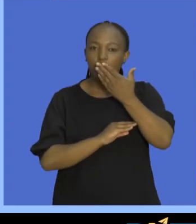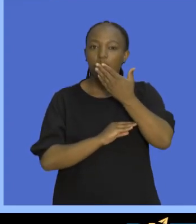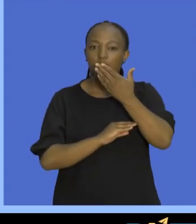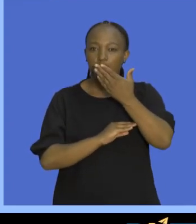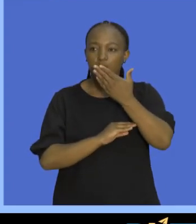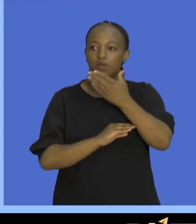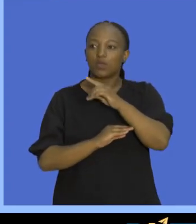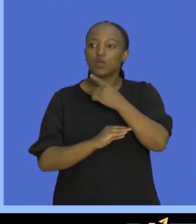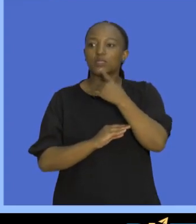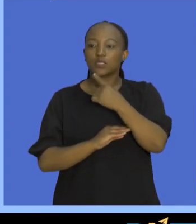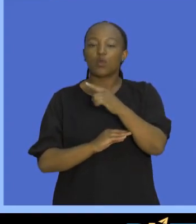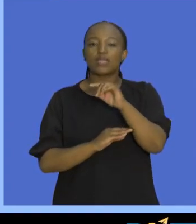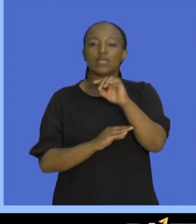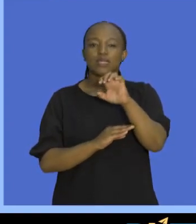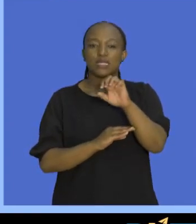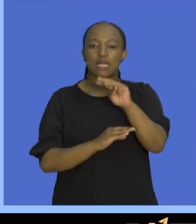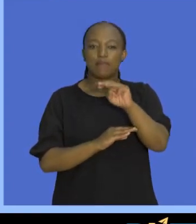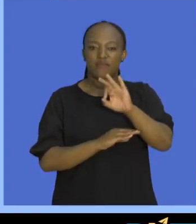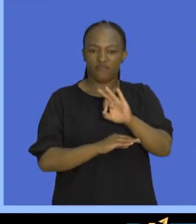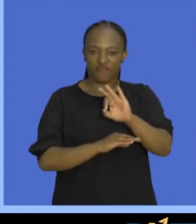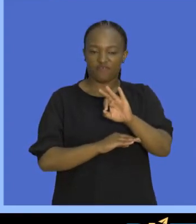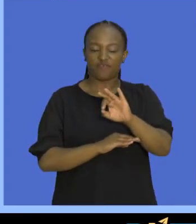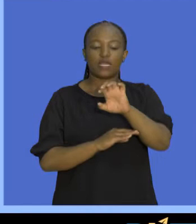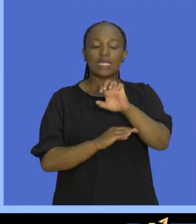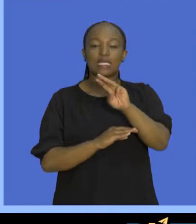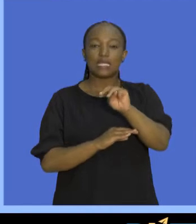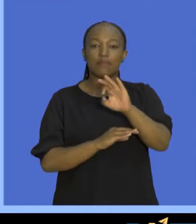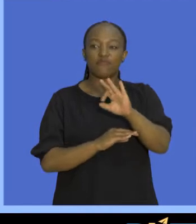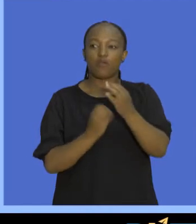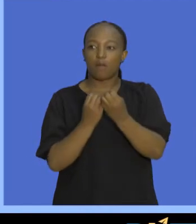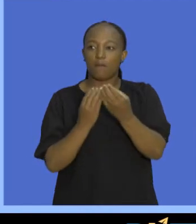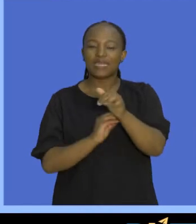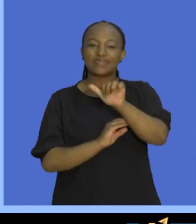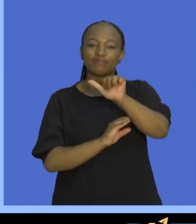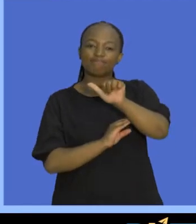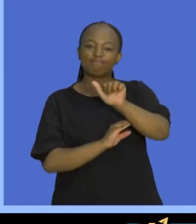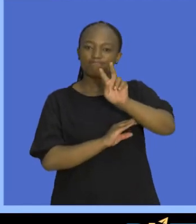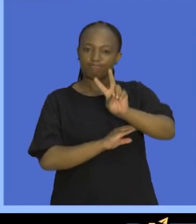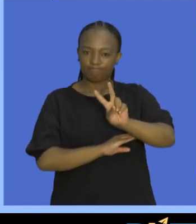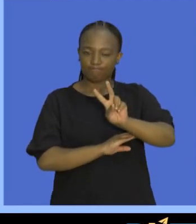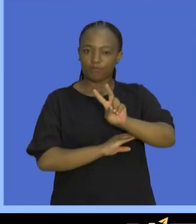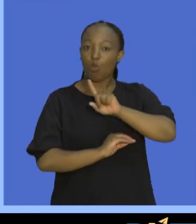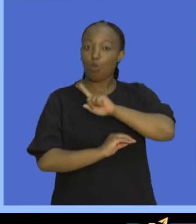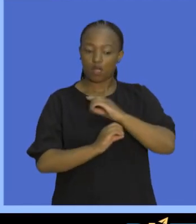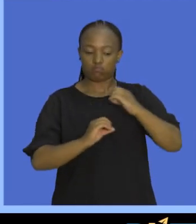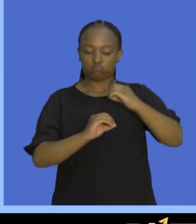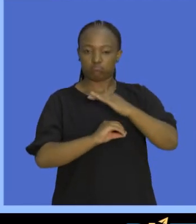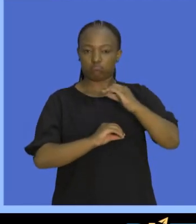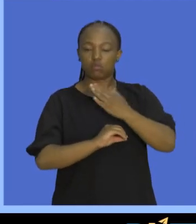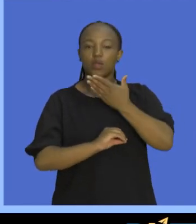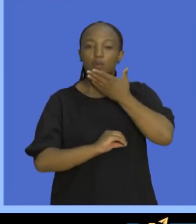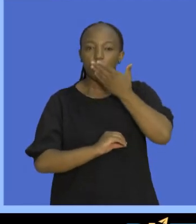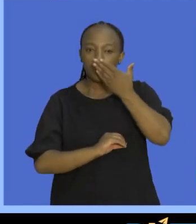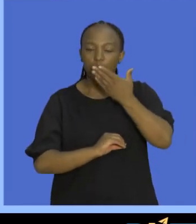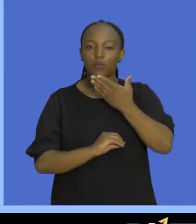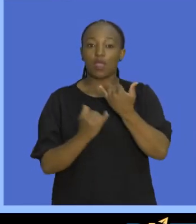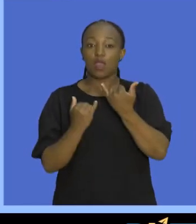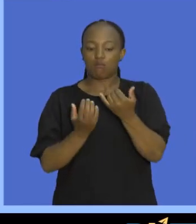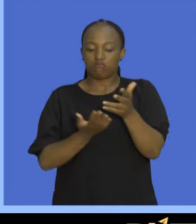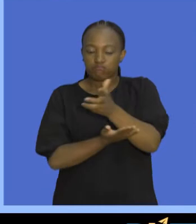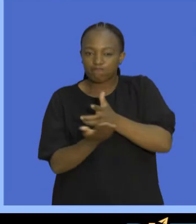of EMF, okay? So our EMF in this case is 6 volts. Now, for this particular discussion, we